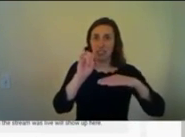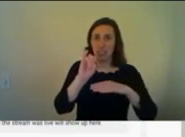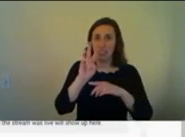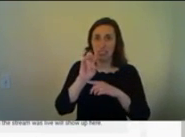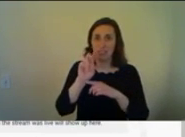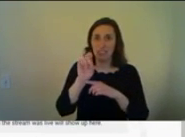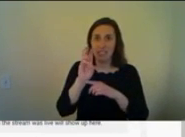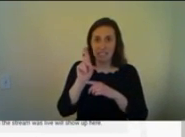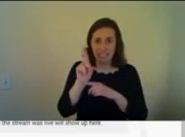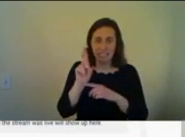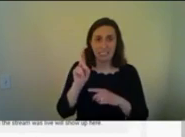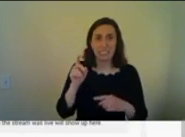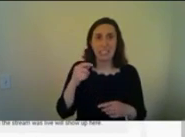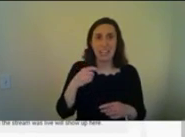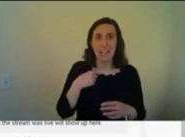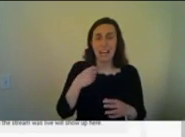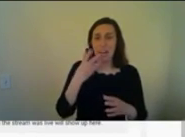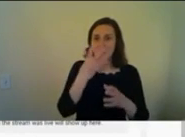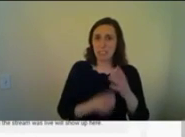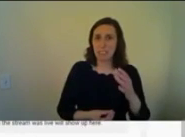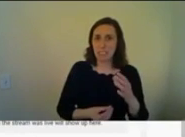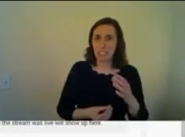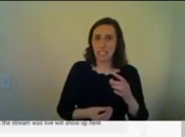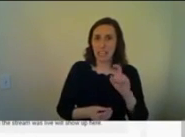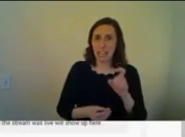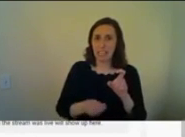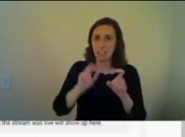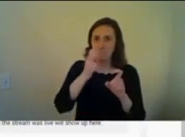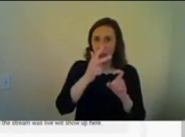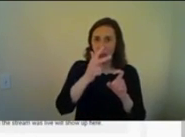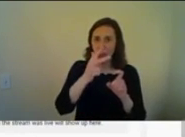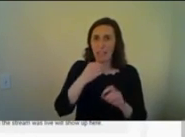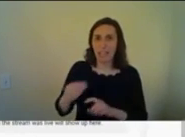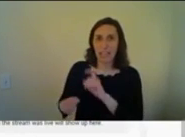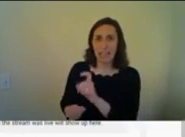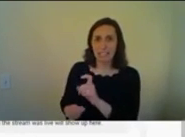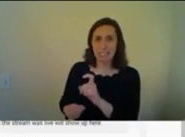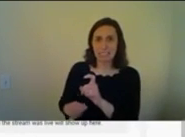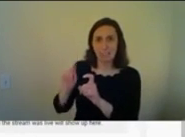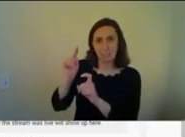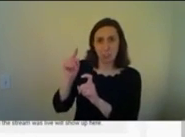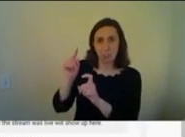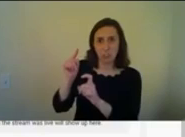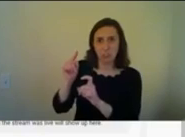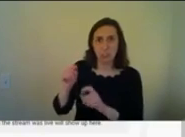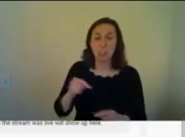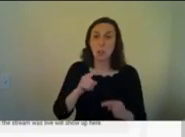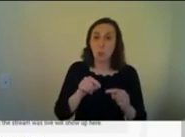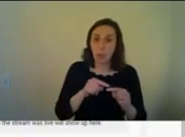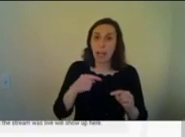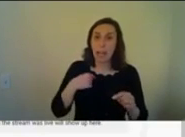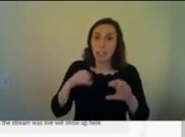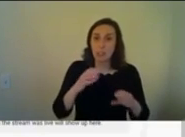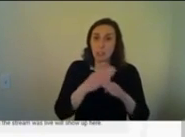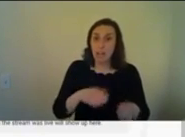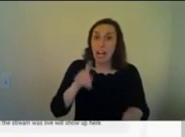I'm missing the third power of x, and I'm missing the first power of x. When I need to do my division, I need them. Now for